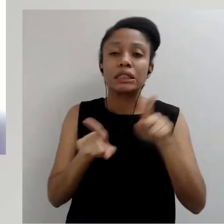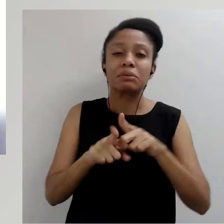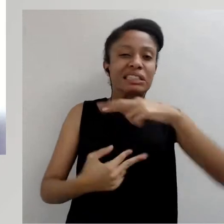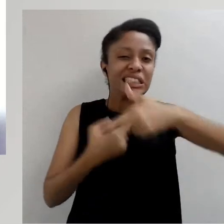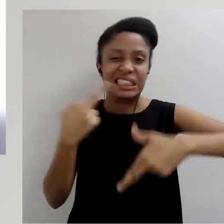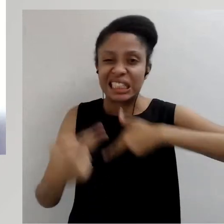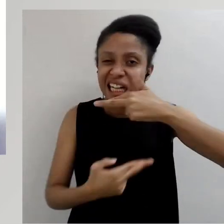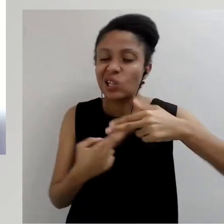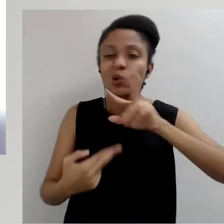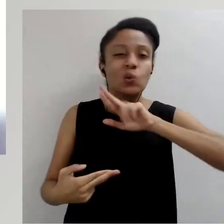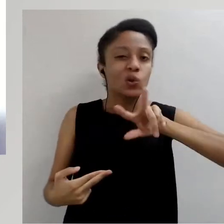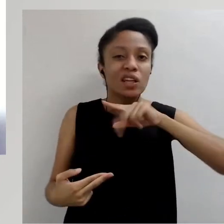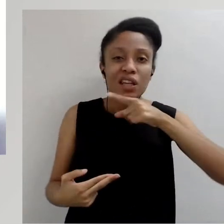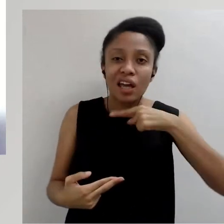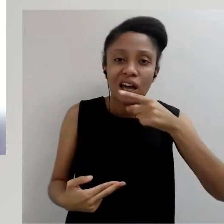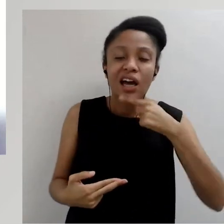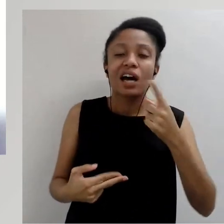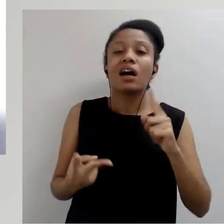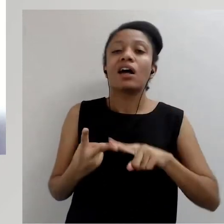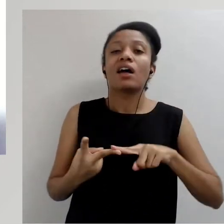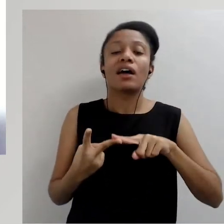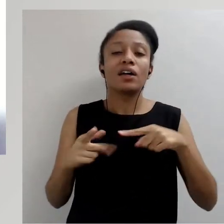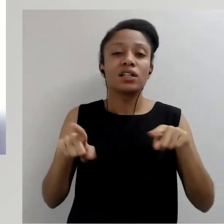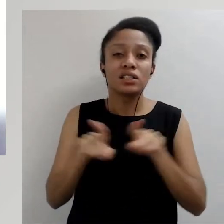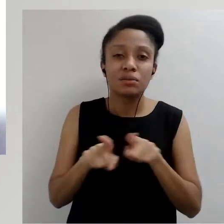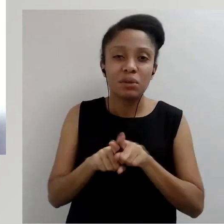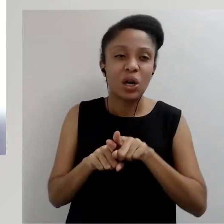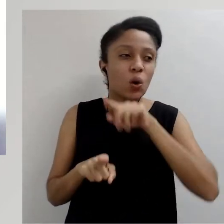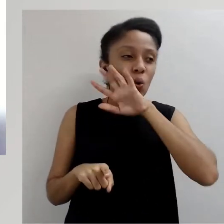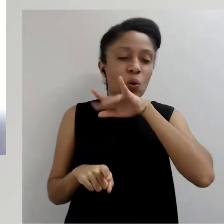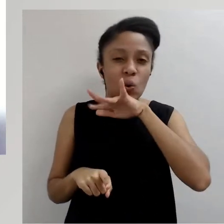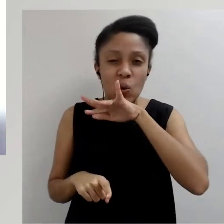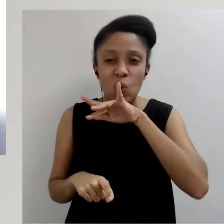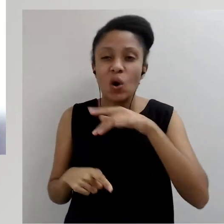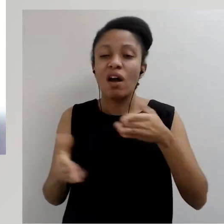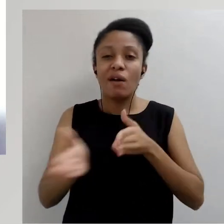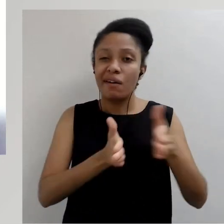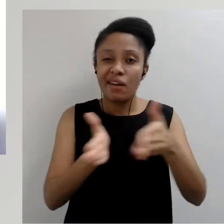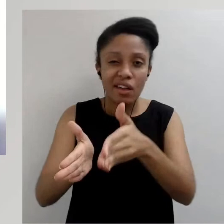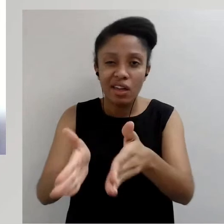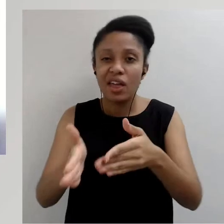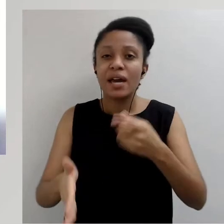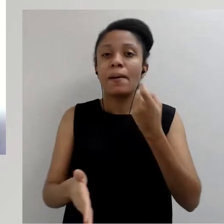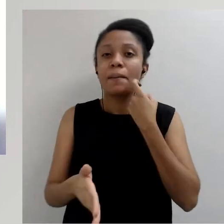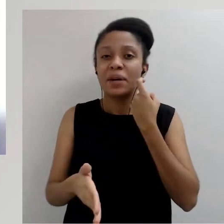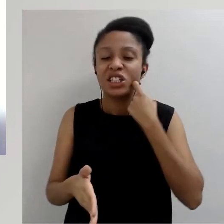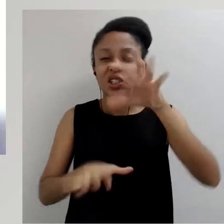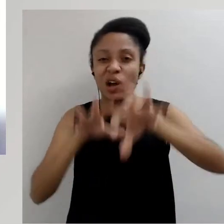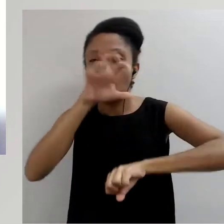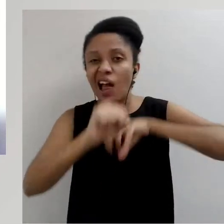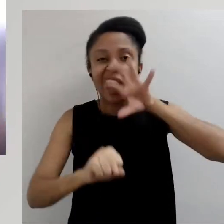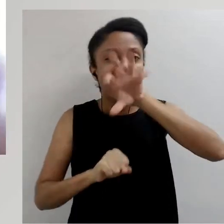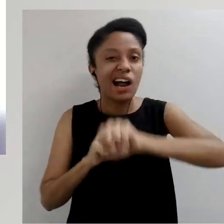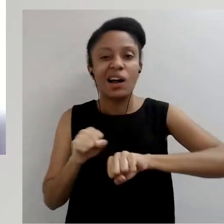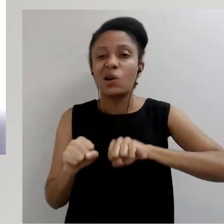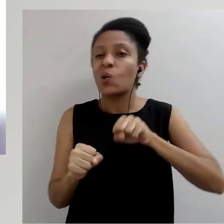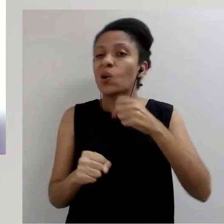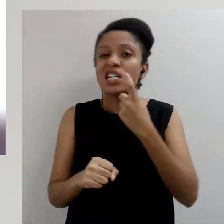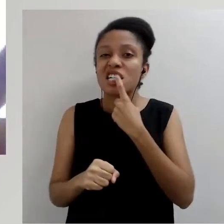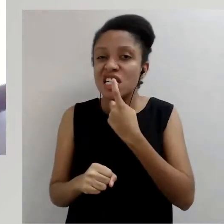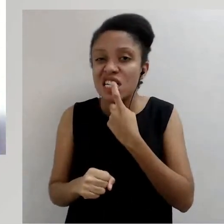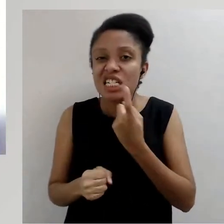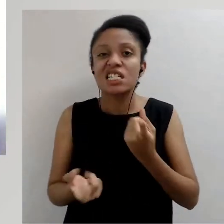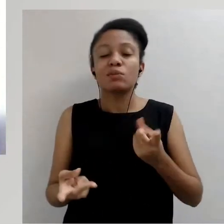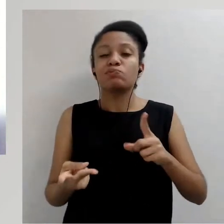with plastic because it was not recyclable, not biodegradable. It would pollute the rivers,